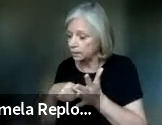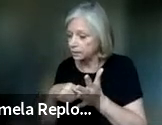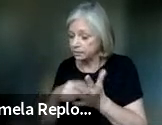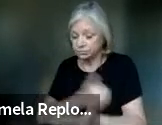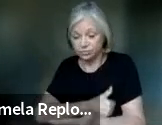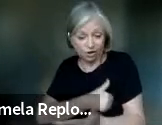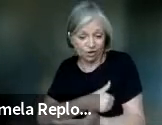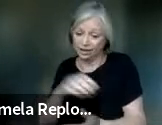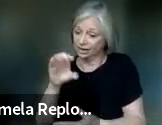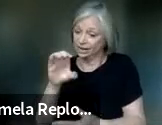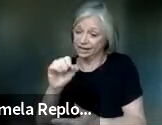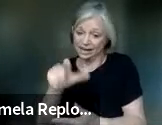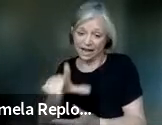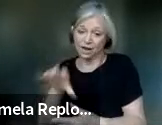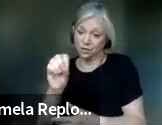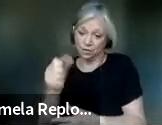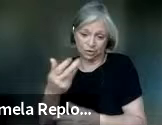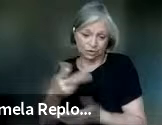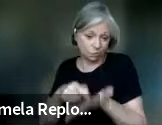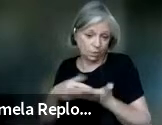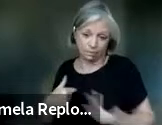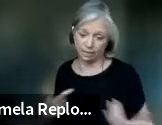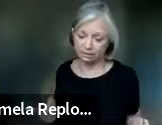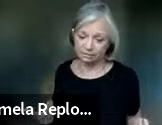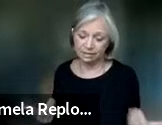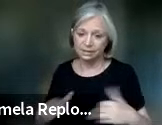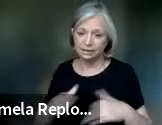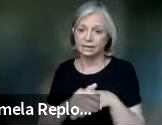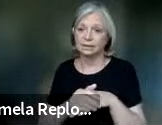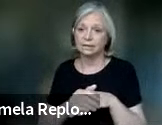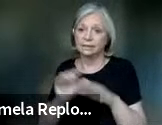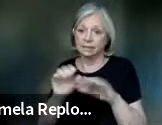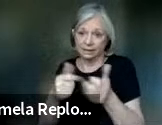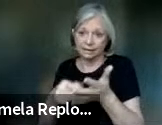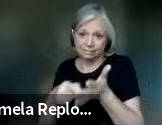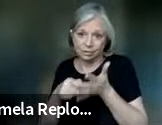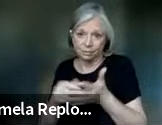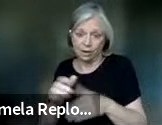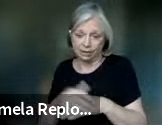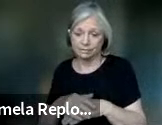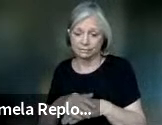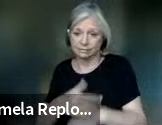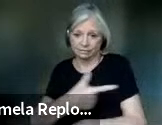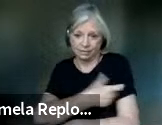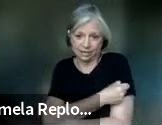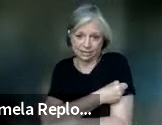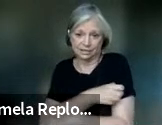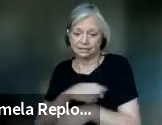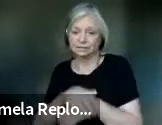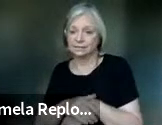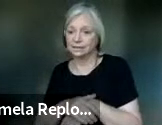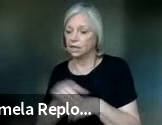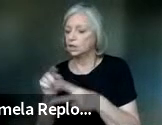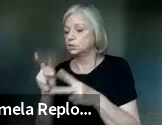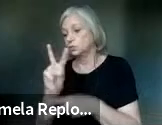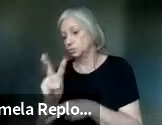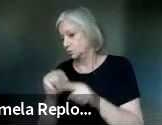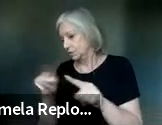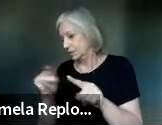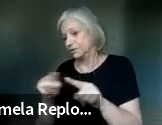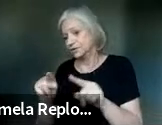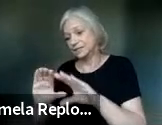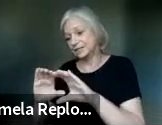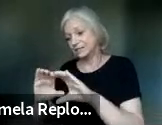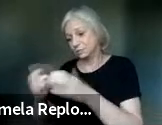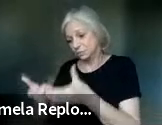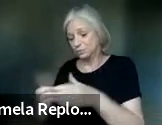OSHA, and they can require vaccination. So those are two different things. Asking